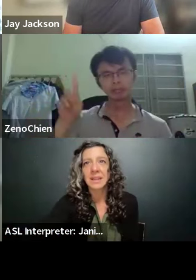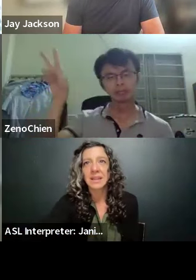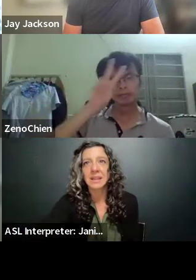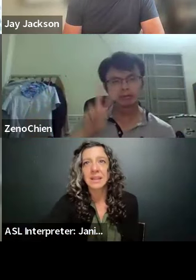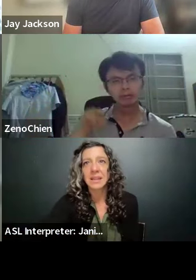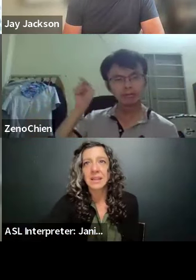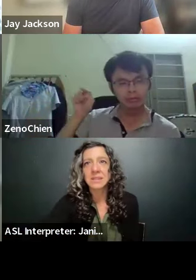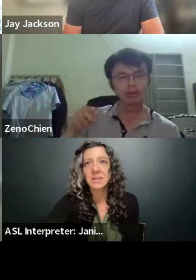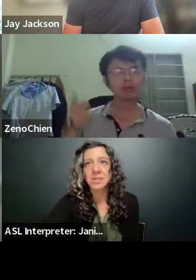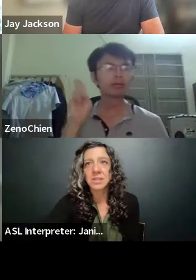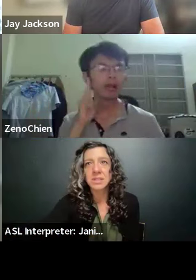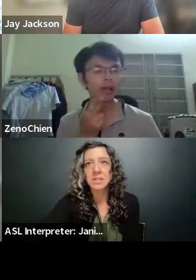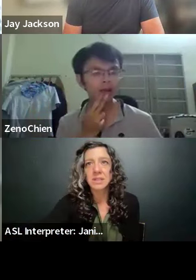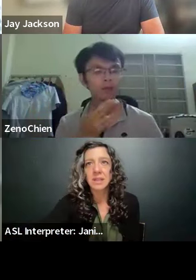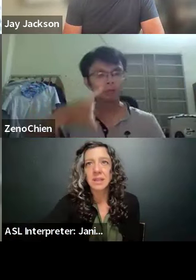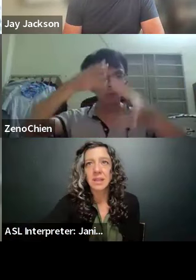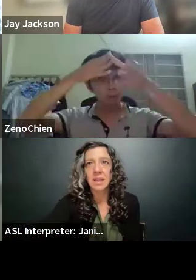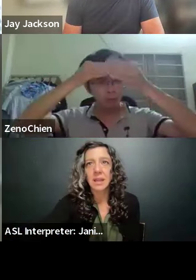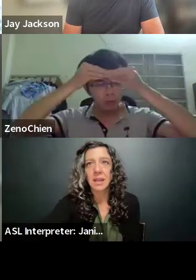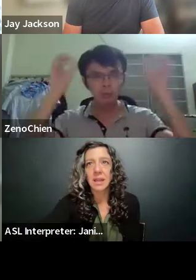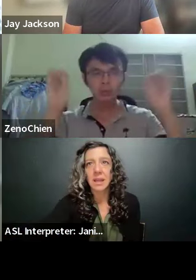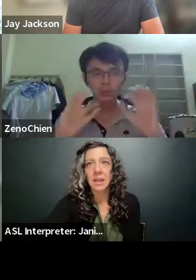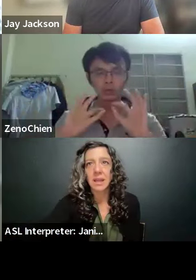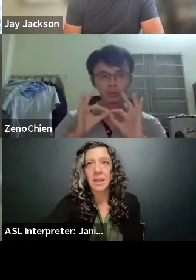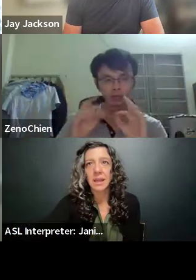questions. And Zino Chin says,